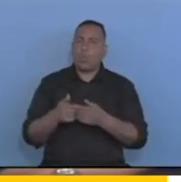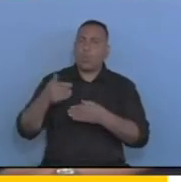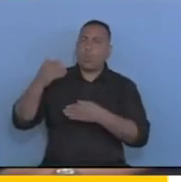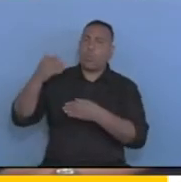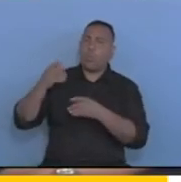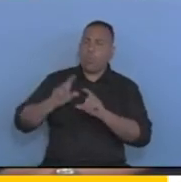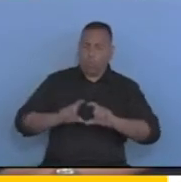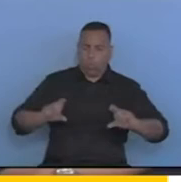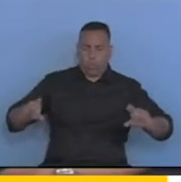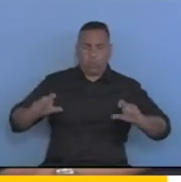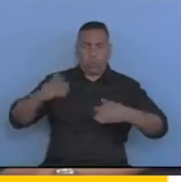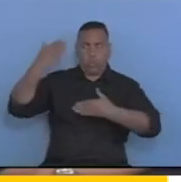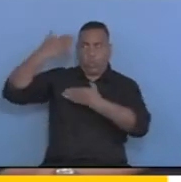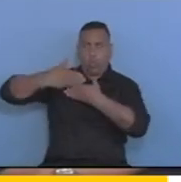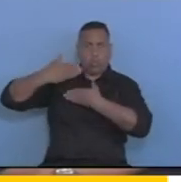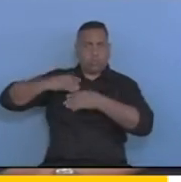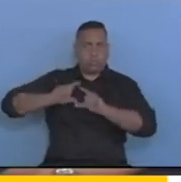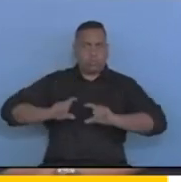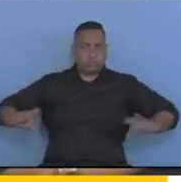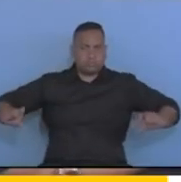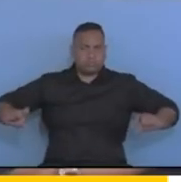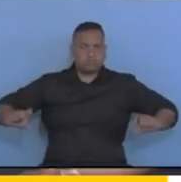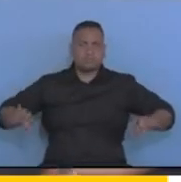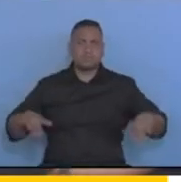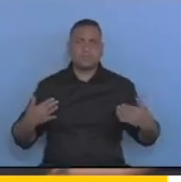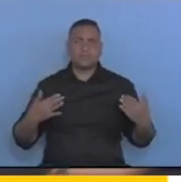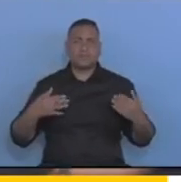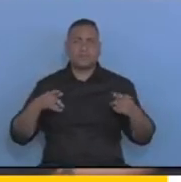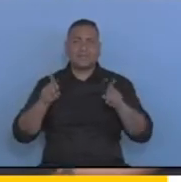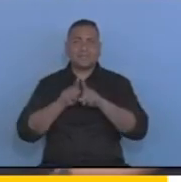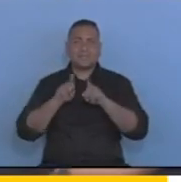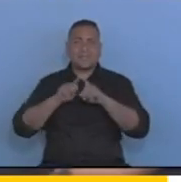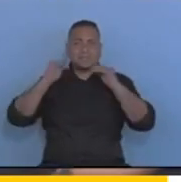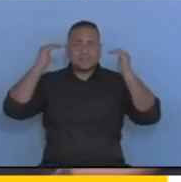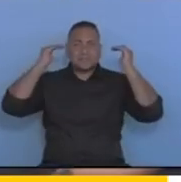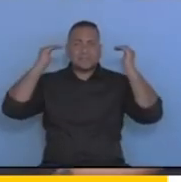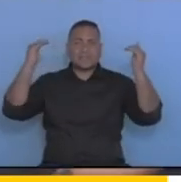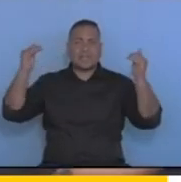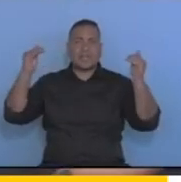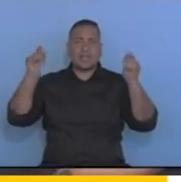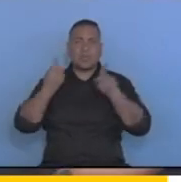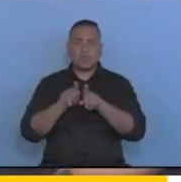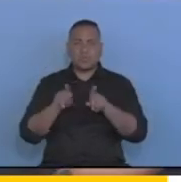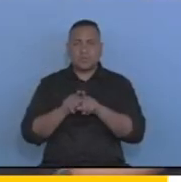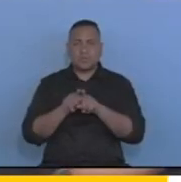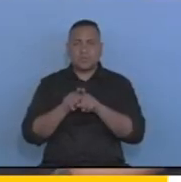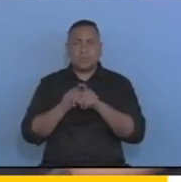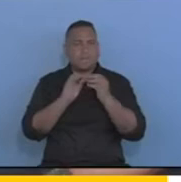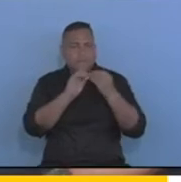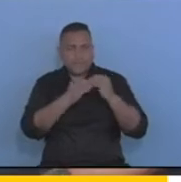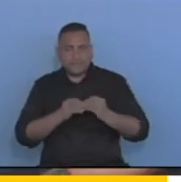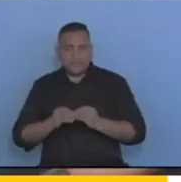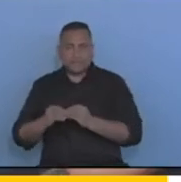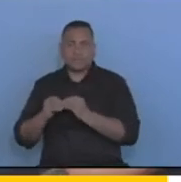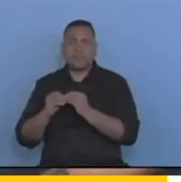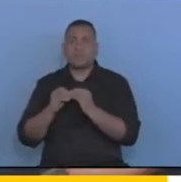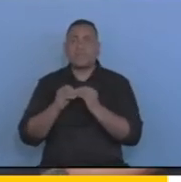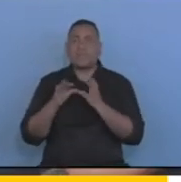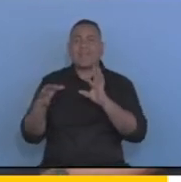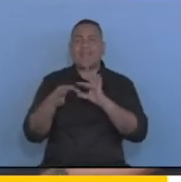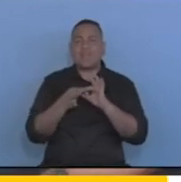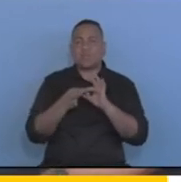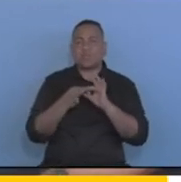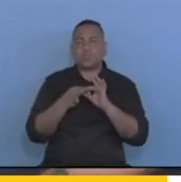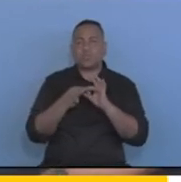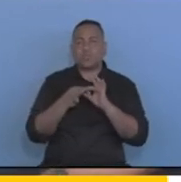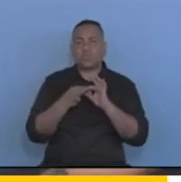Mm. They will even do ceilings, being the boarded ceilings. Yeah. So that is where the carpentry is. Yeah.